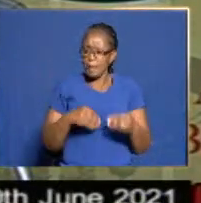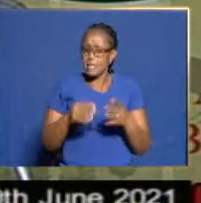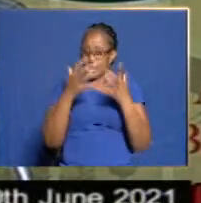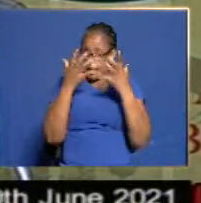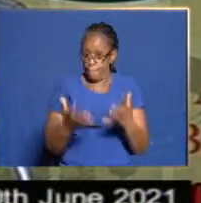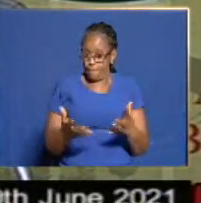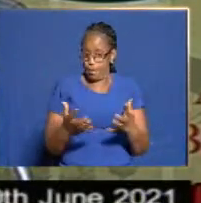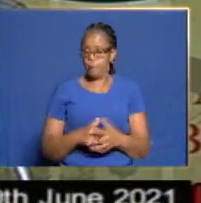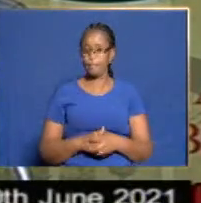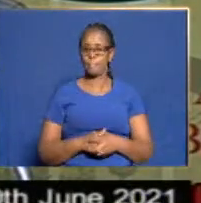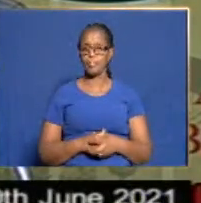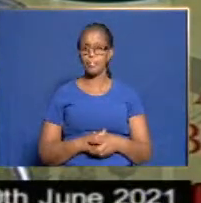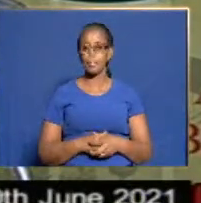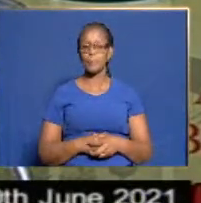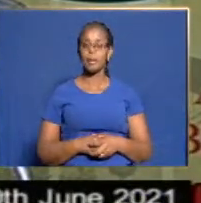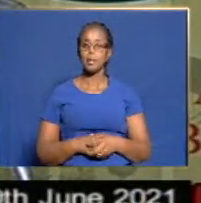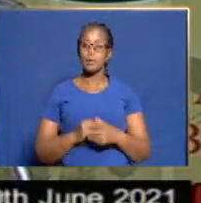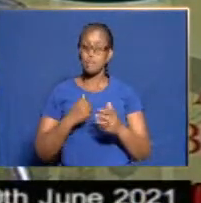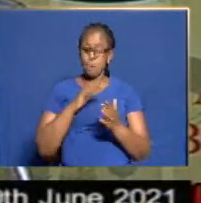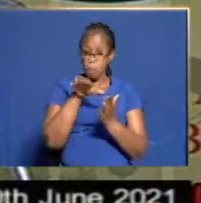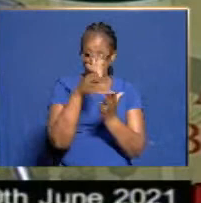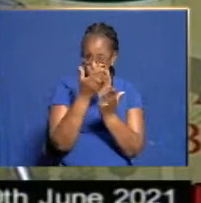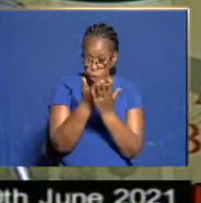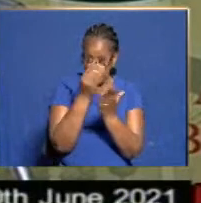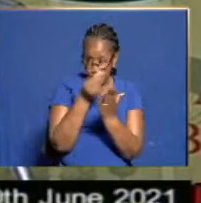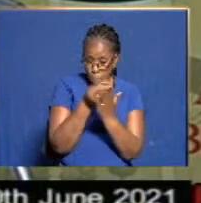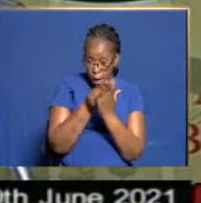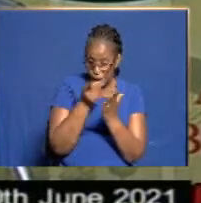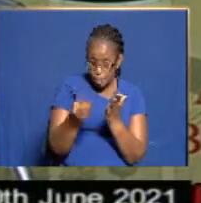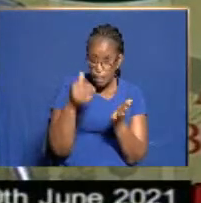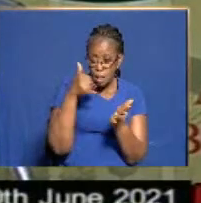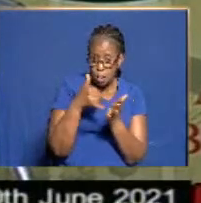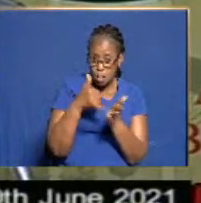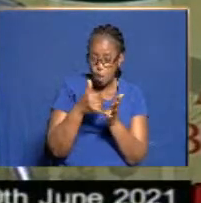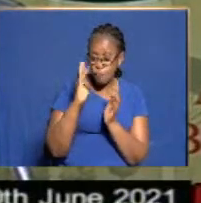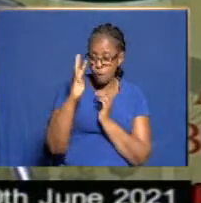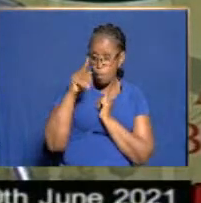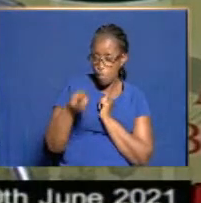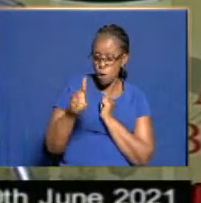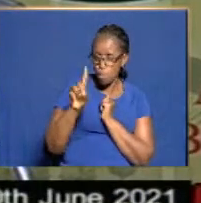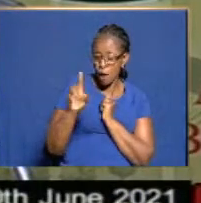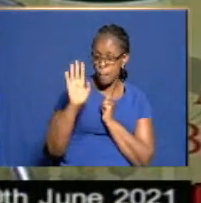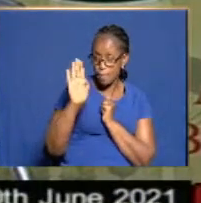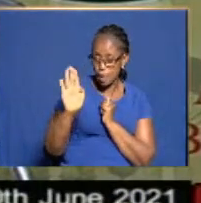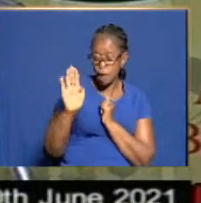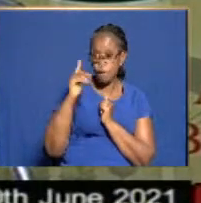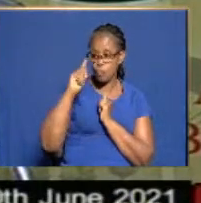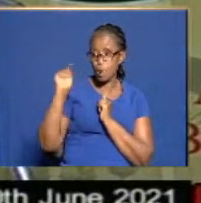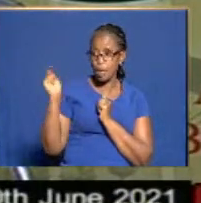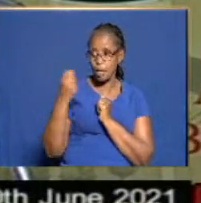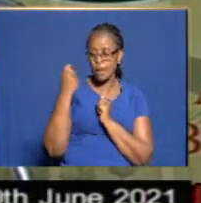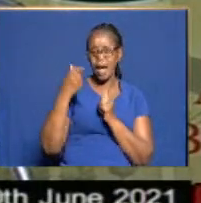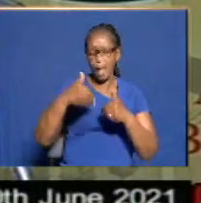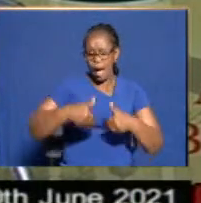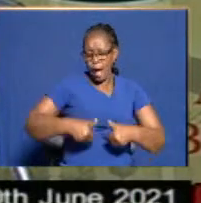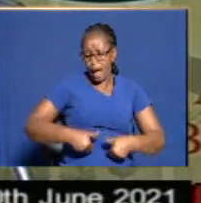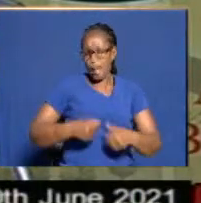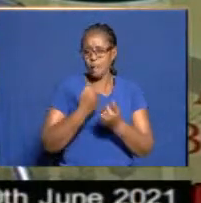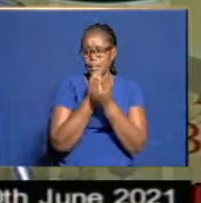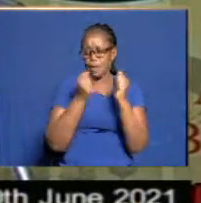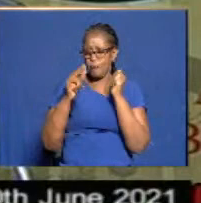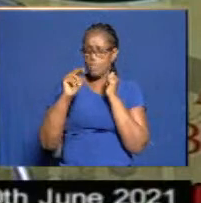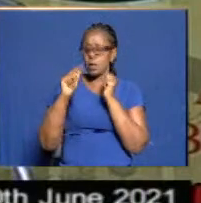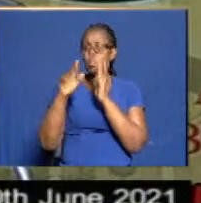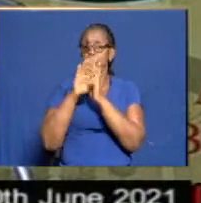Mr. Speaker, the proposed allocation also includes KSH 4.1 billion for the Kenya Hunger Safety Net program,